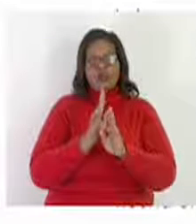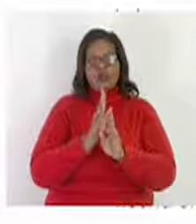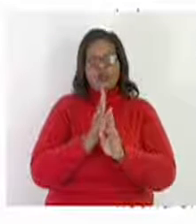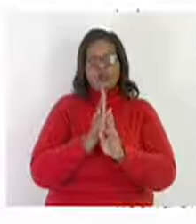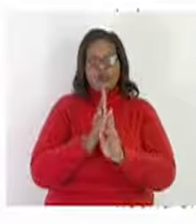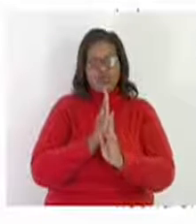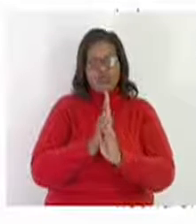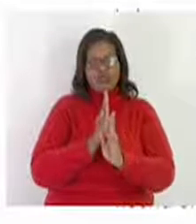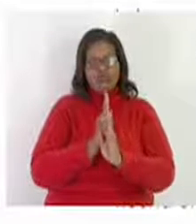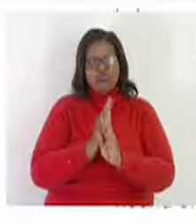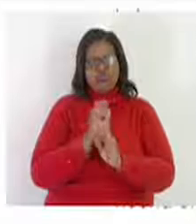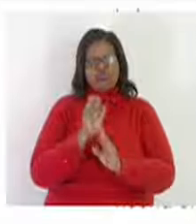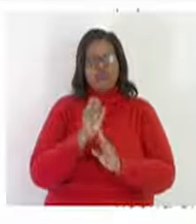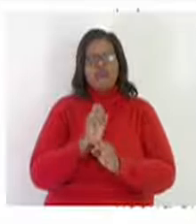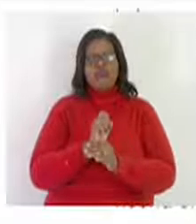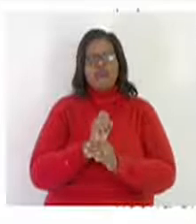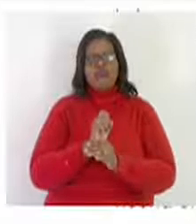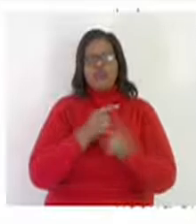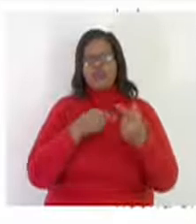0,